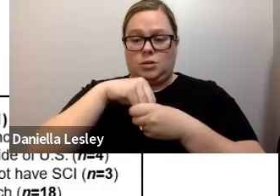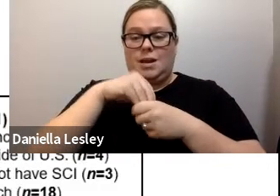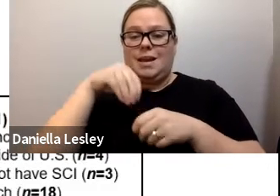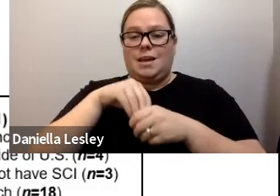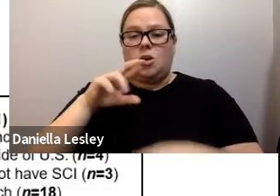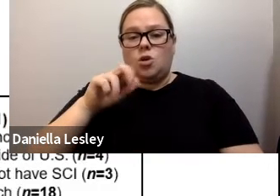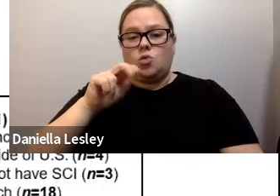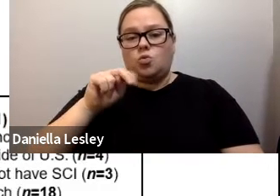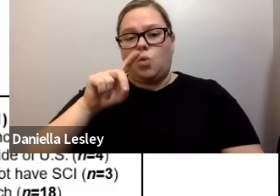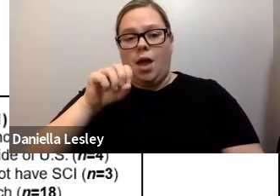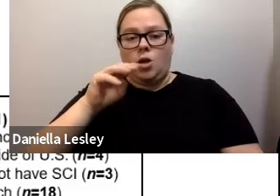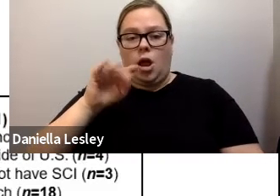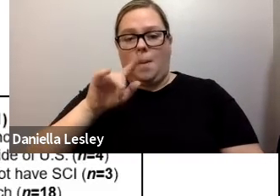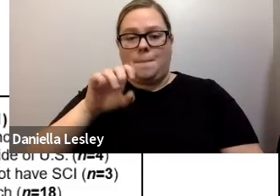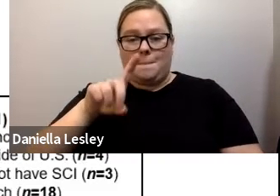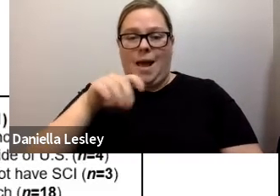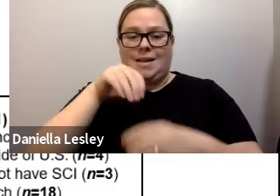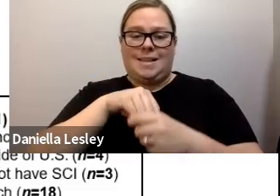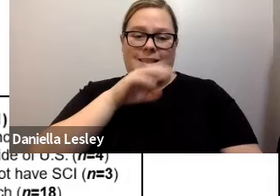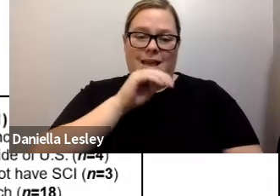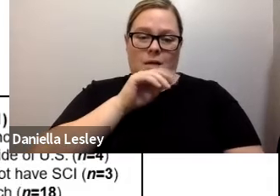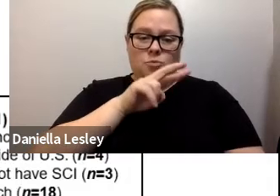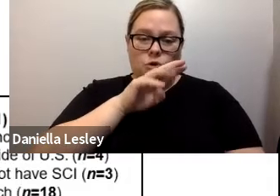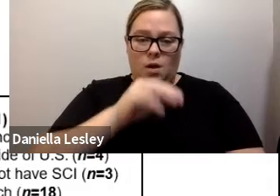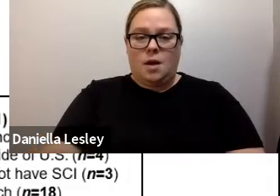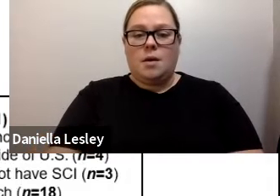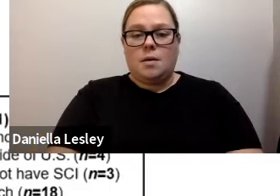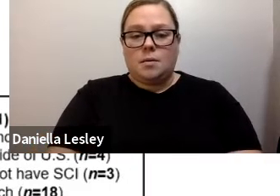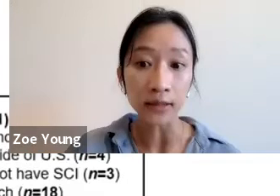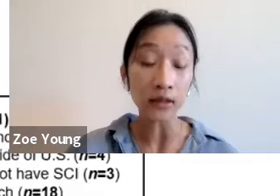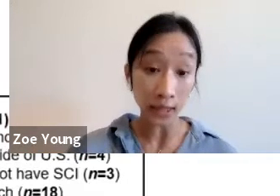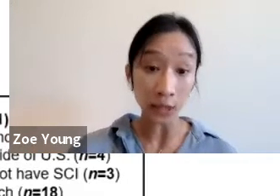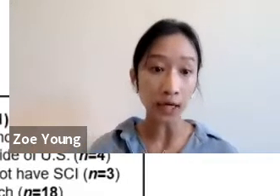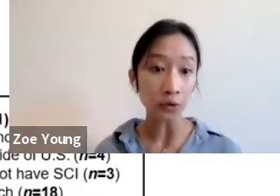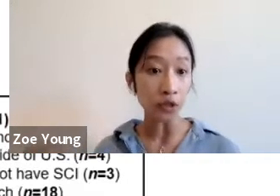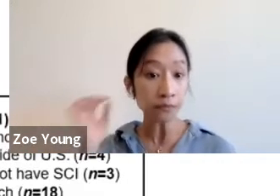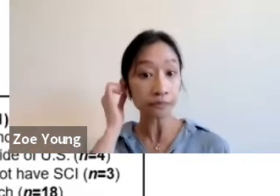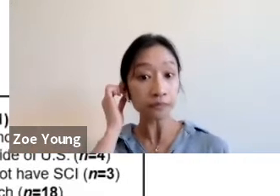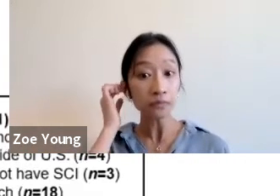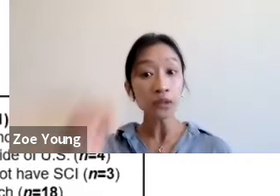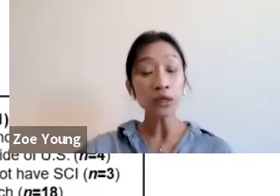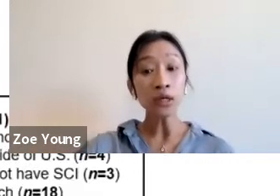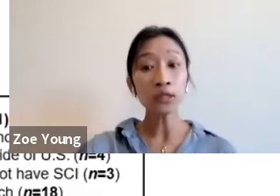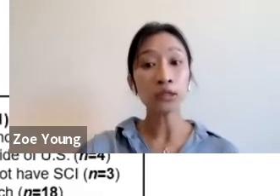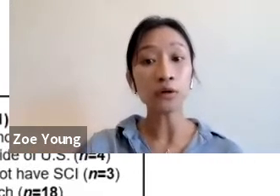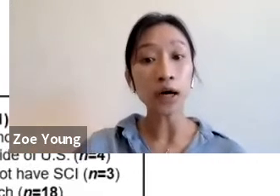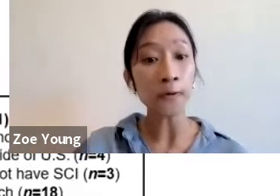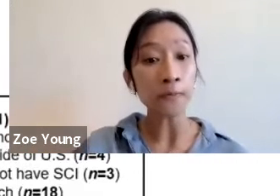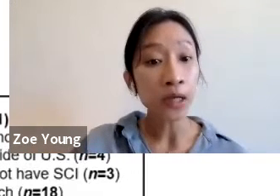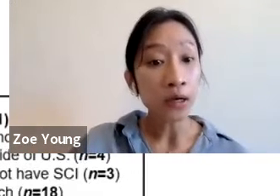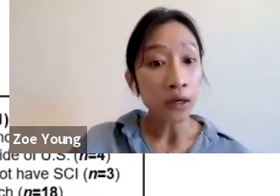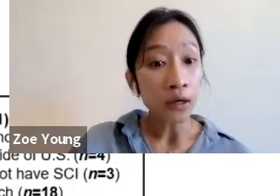with 10 randomized into the end-to-end, 9 in SET, and 9 in attention control.